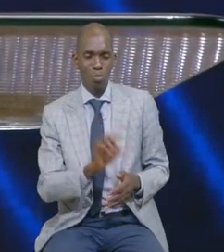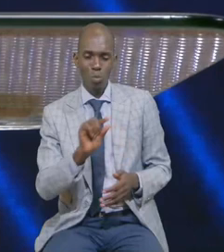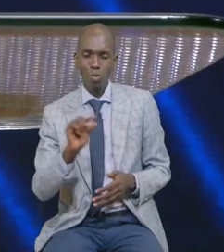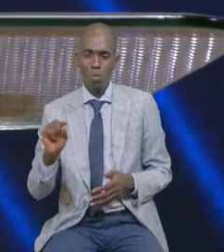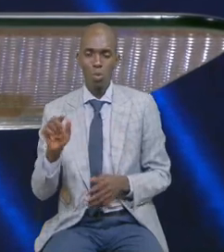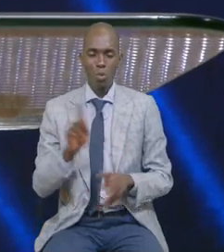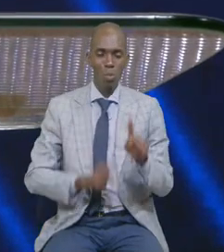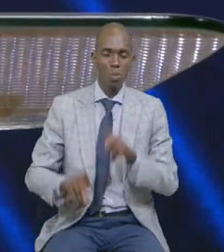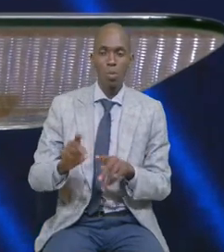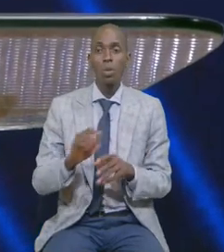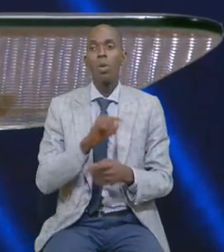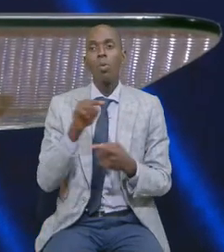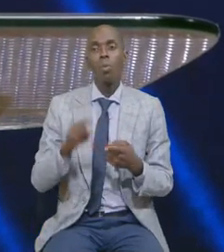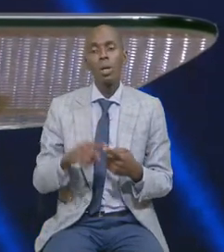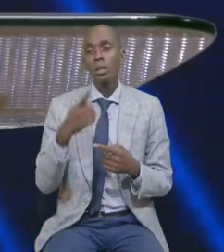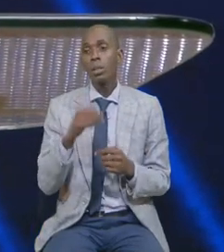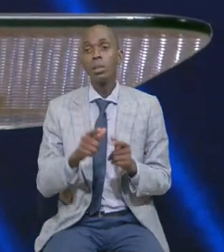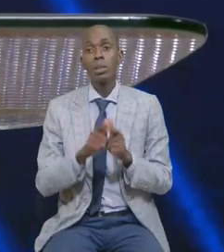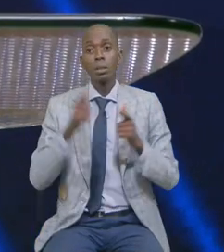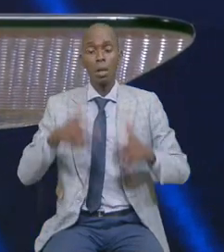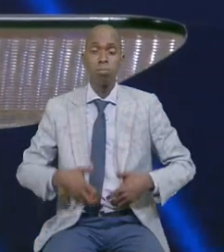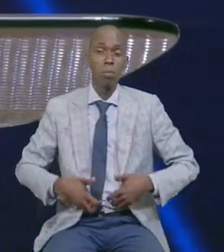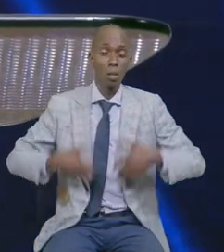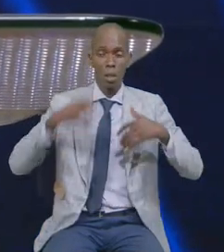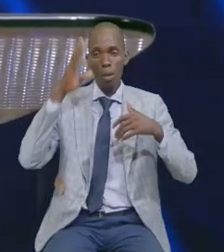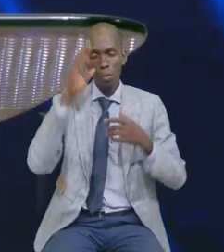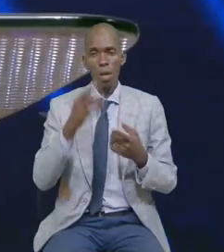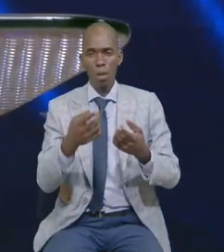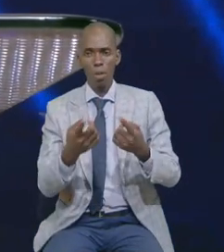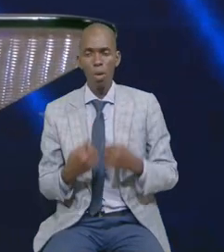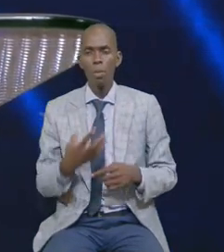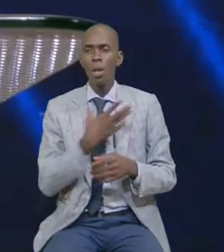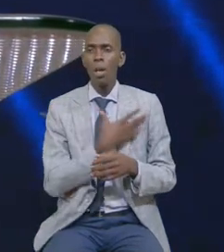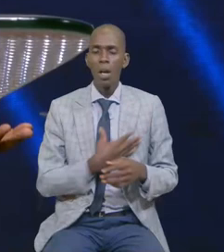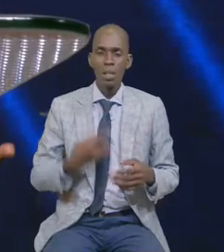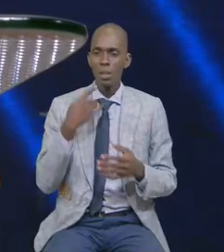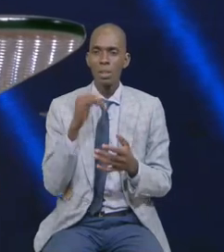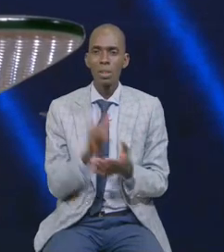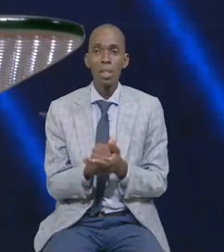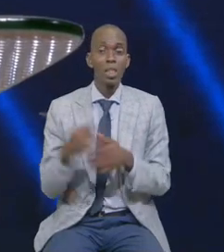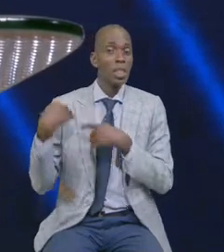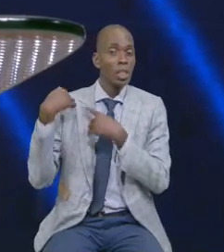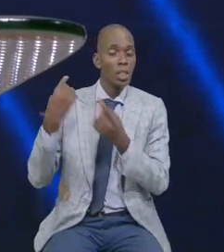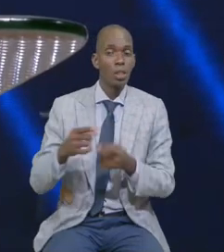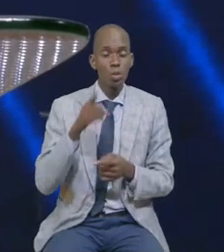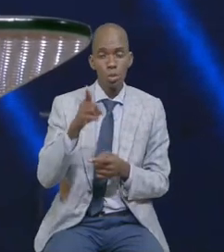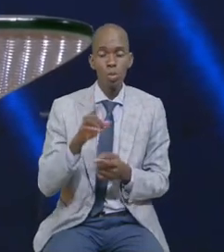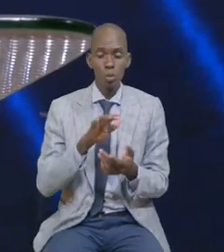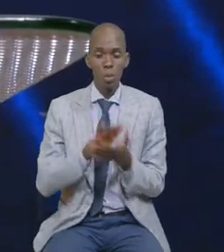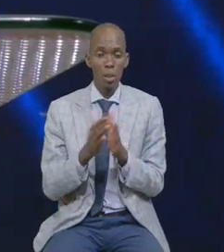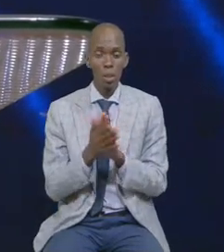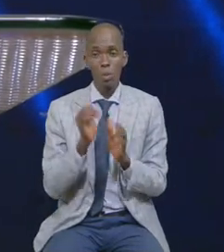when somebody maybe comes into your life and you say, all the convictions you have carried since you became a Christian,